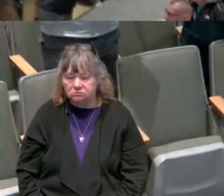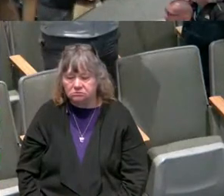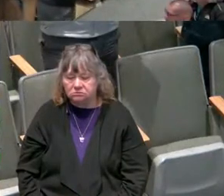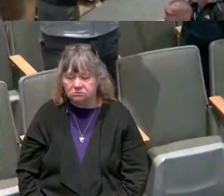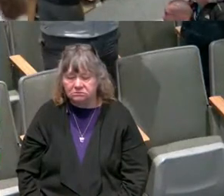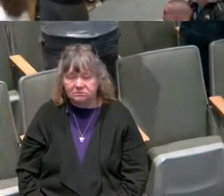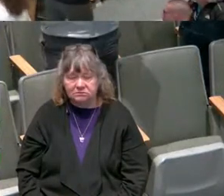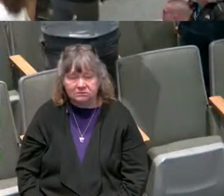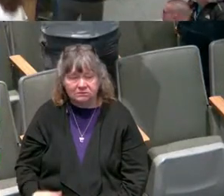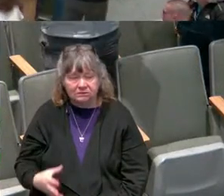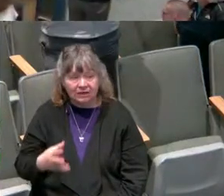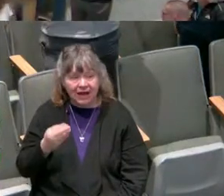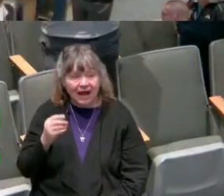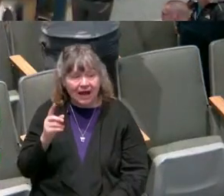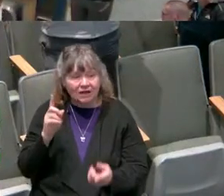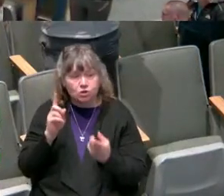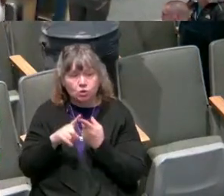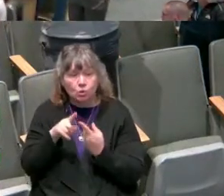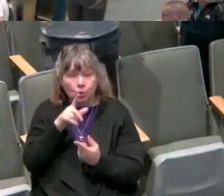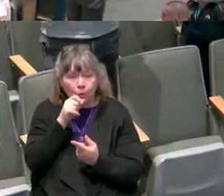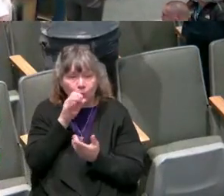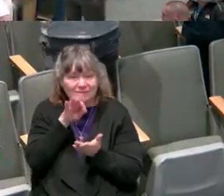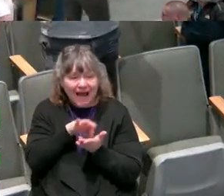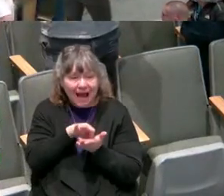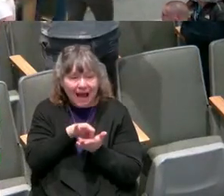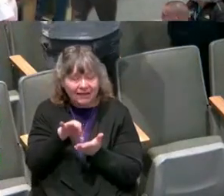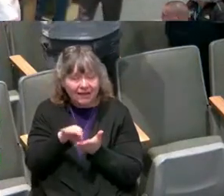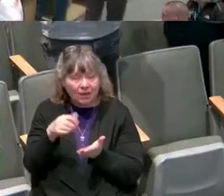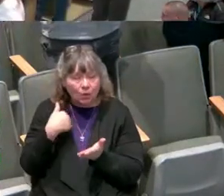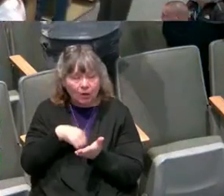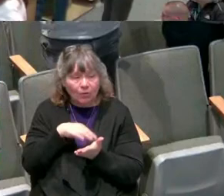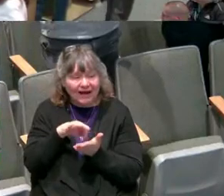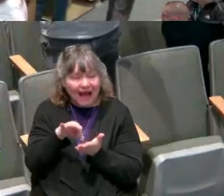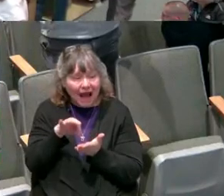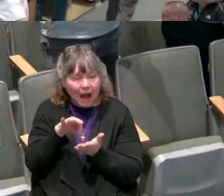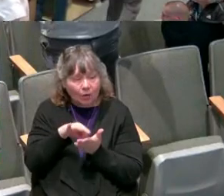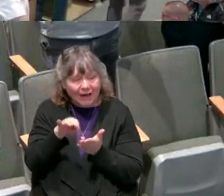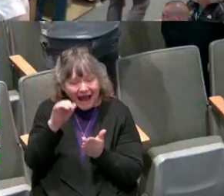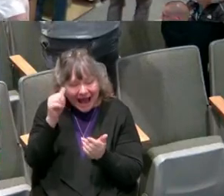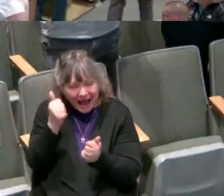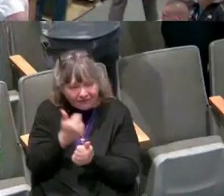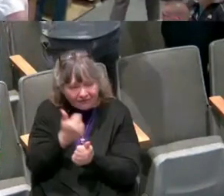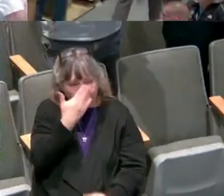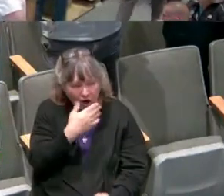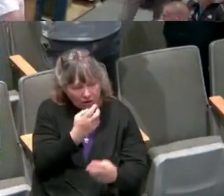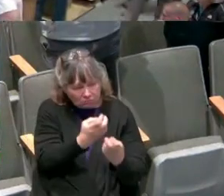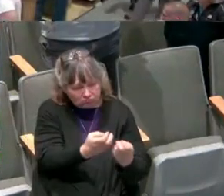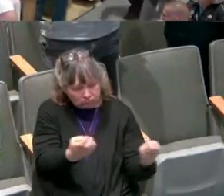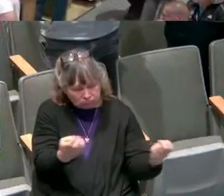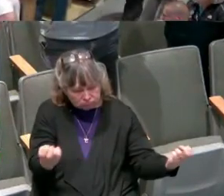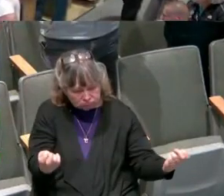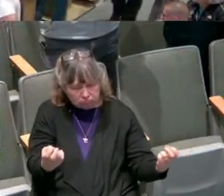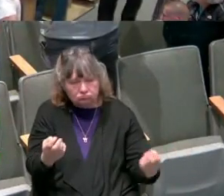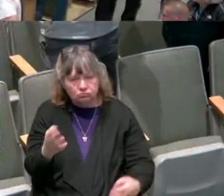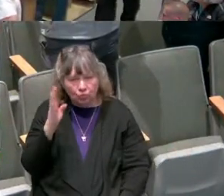and to the to the counters we will count to everybody in this front area